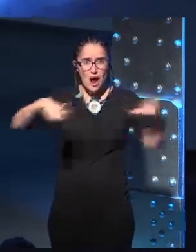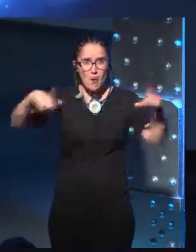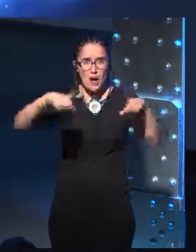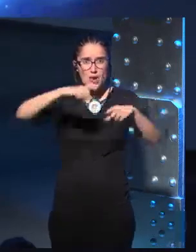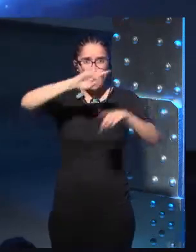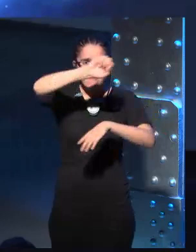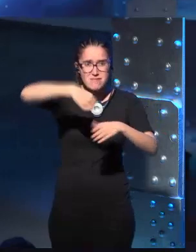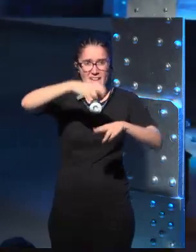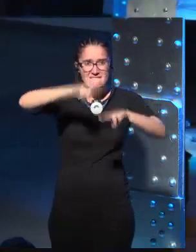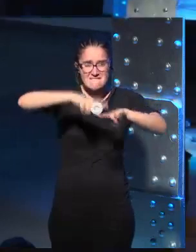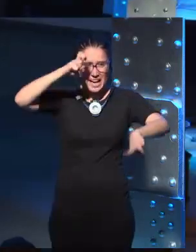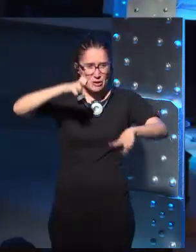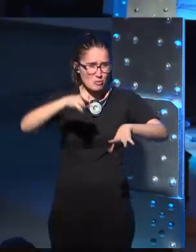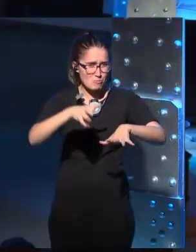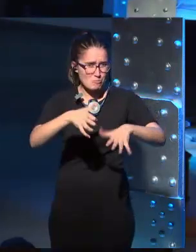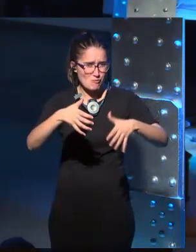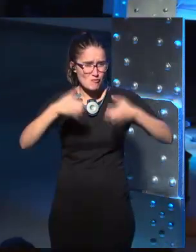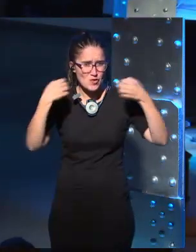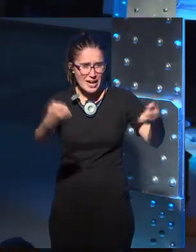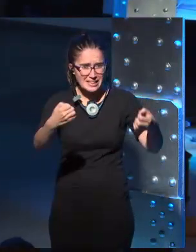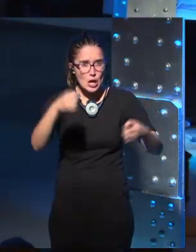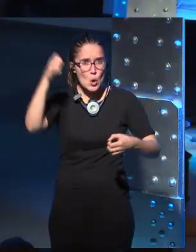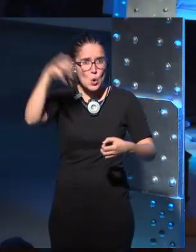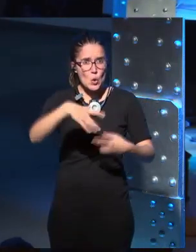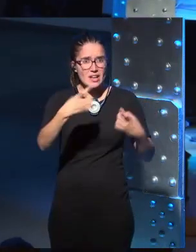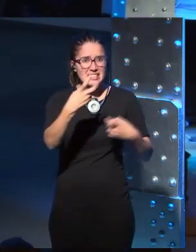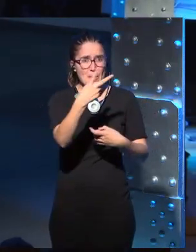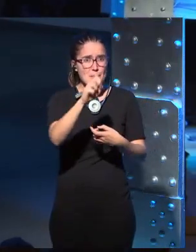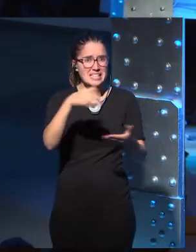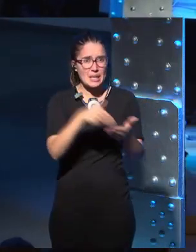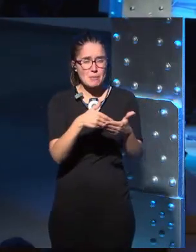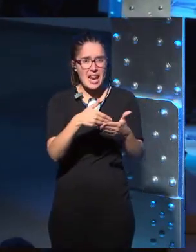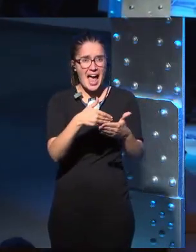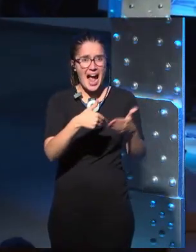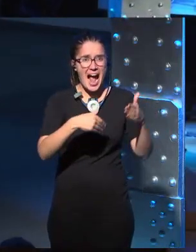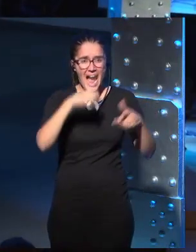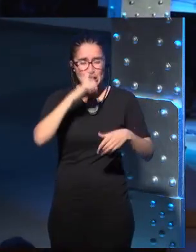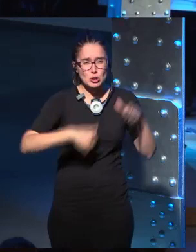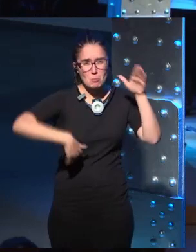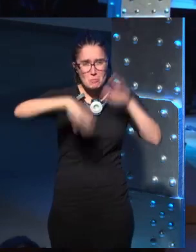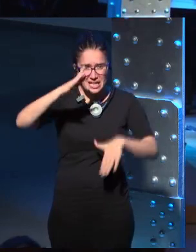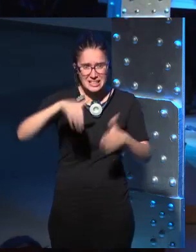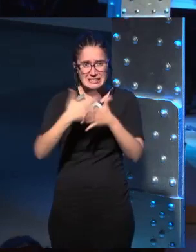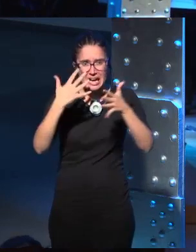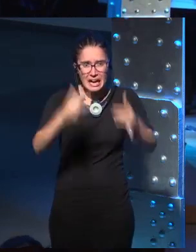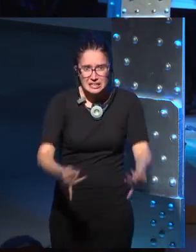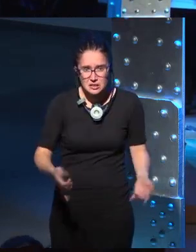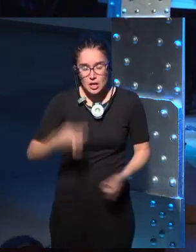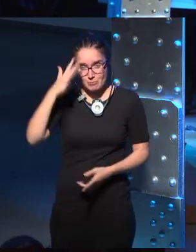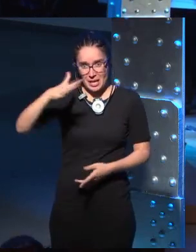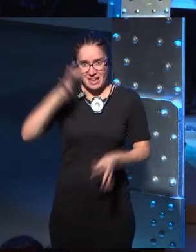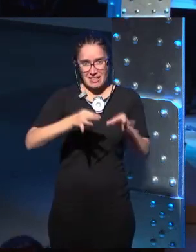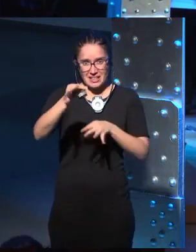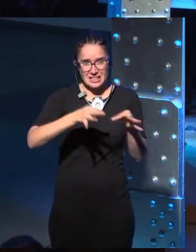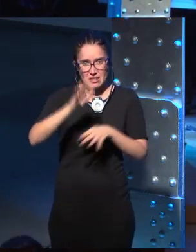than 20,000 years to get there. So that you get a little feeling of distances in space thanks to that,